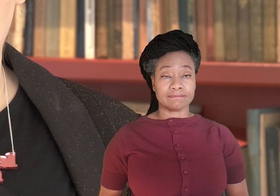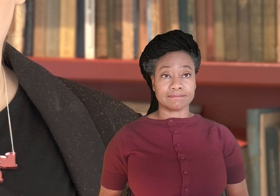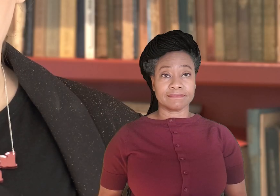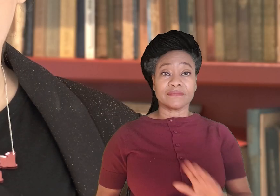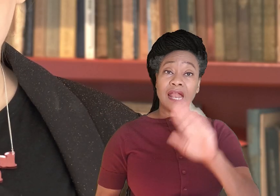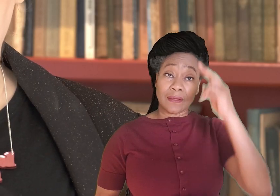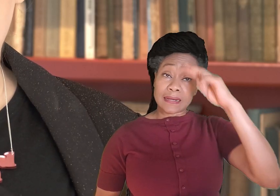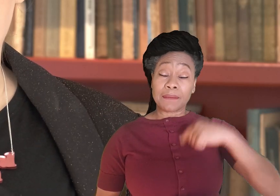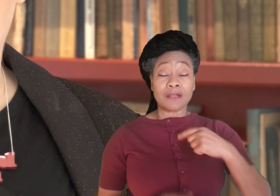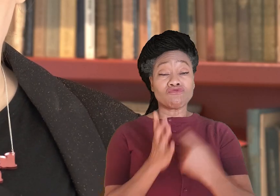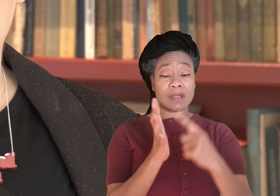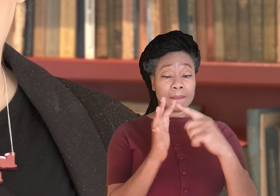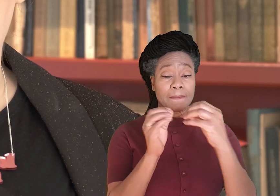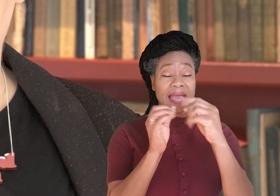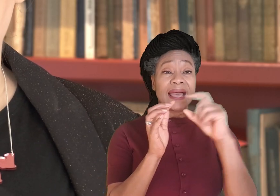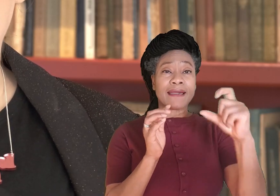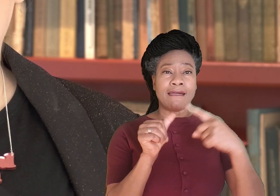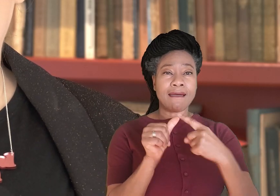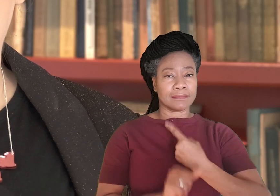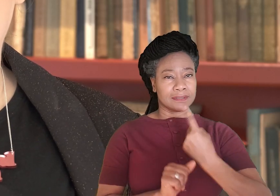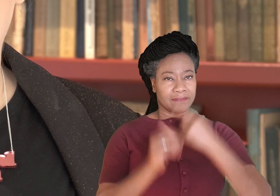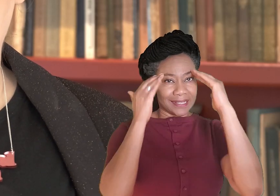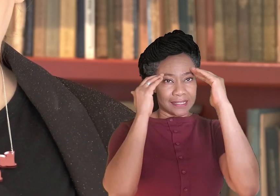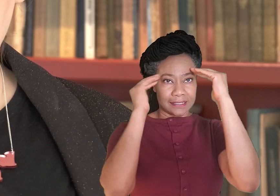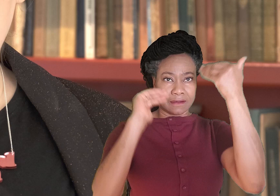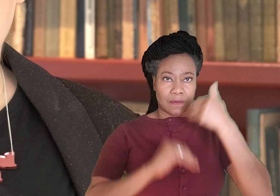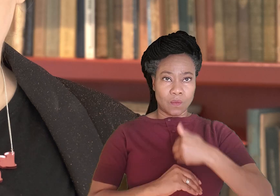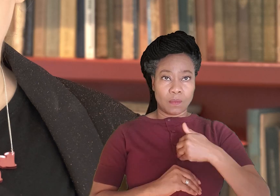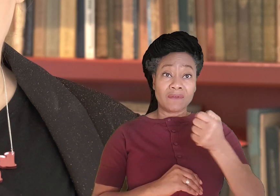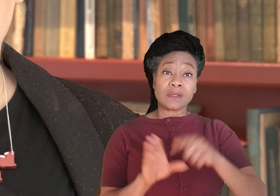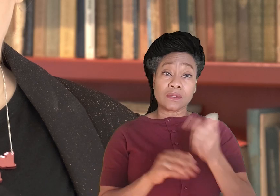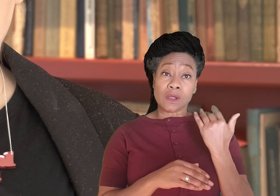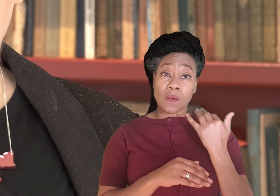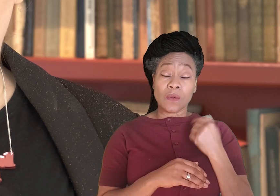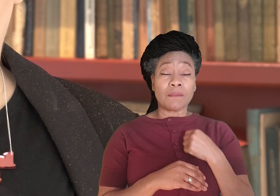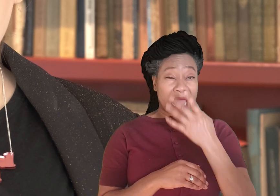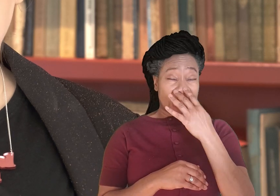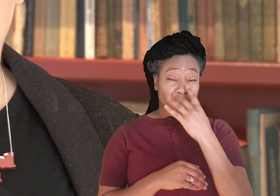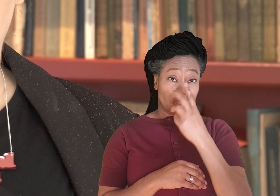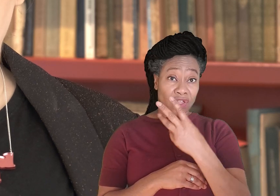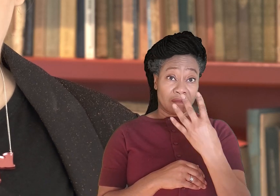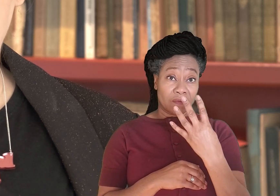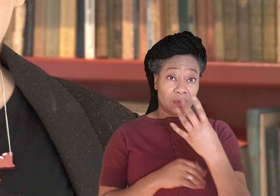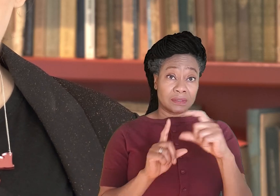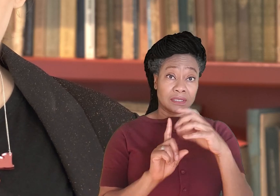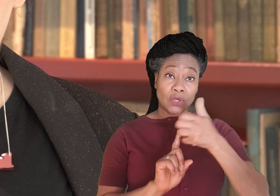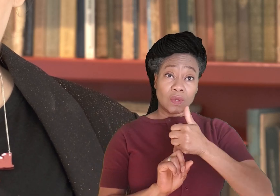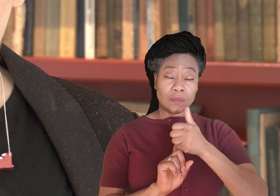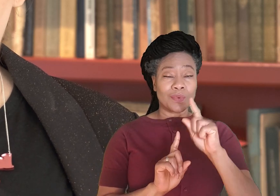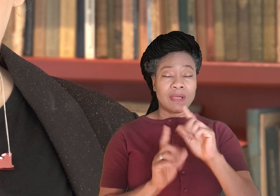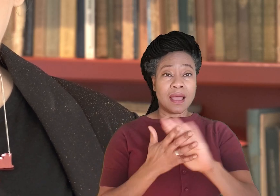Hello, my name's Rebecca and I'm a hysterical woman. A few years ago, at the age of 34, I was diagnosed with a condition